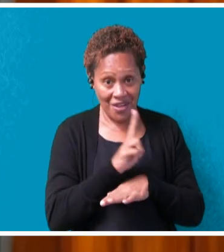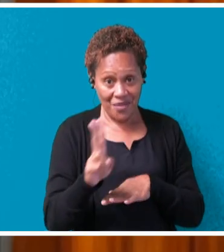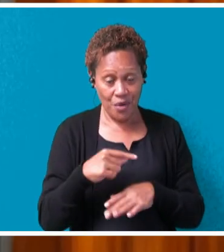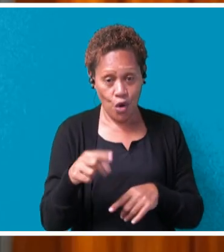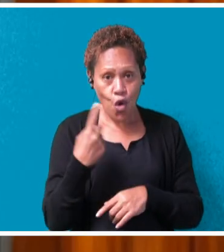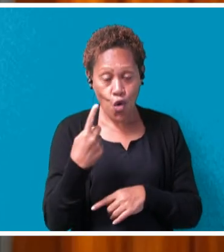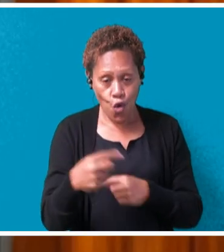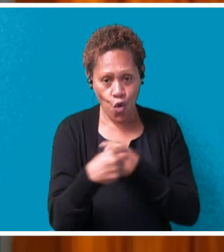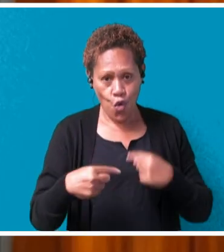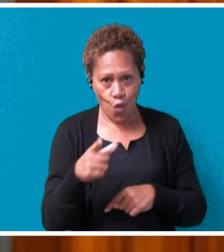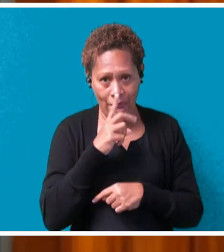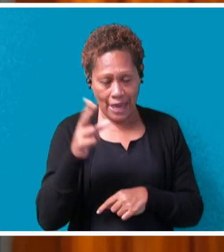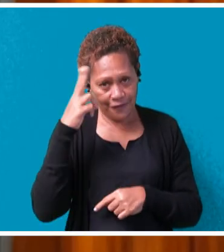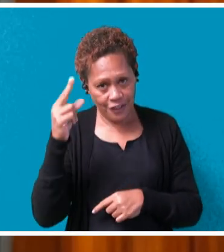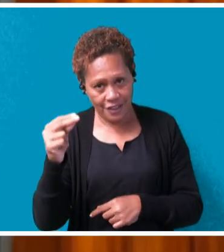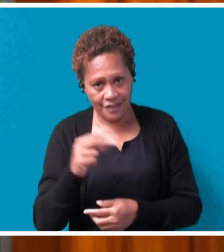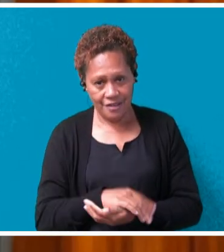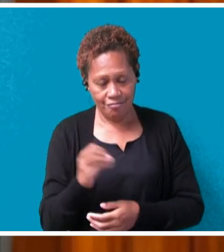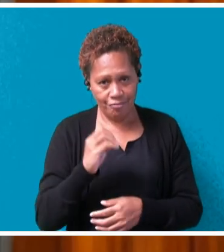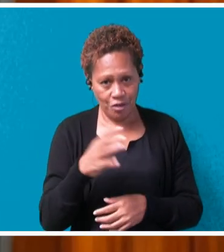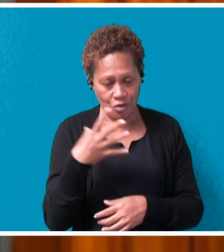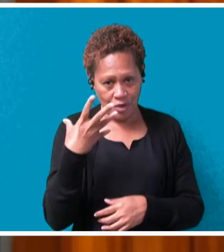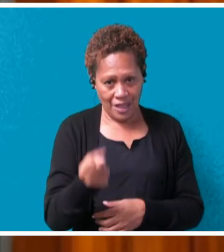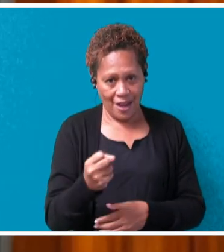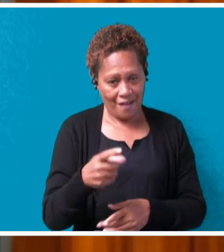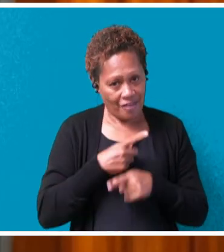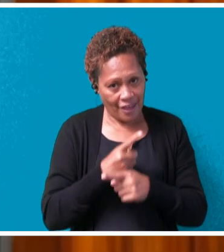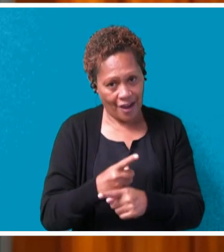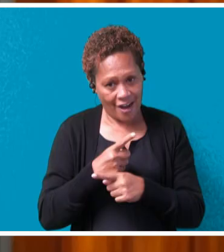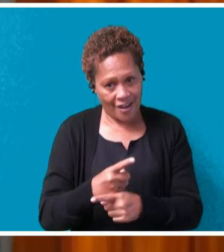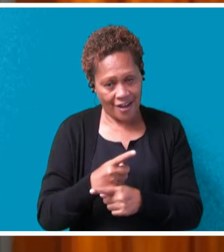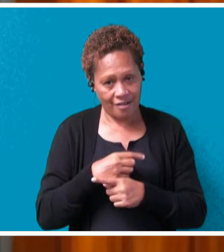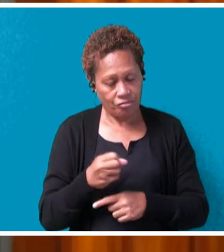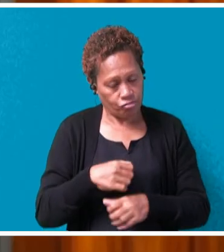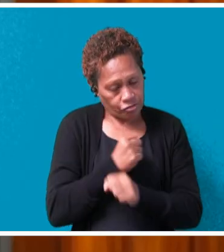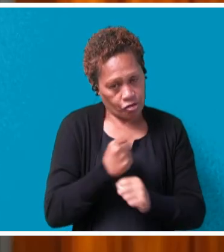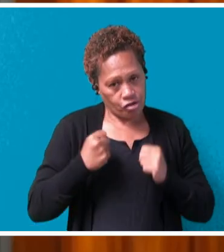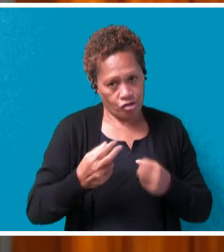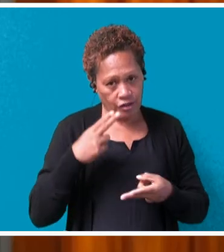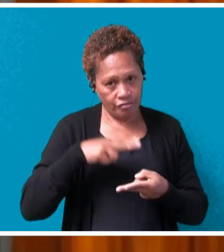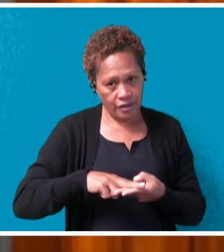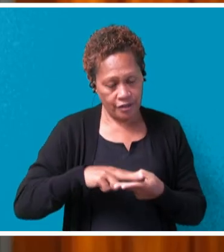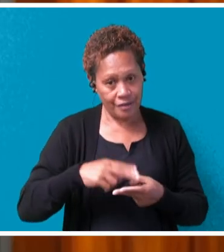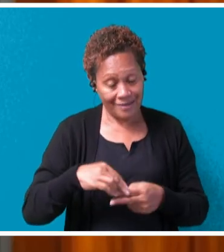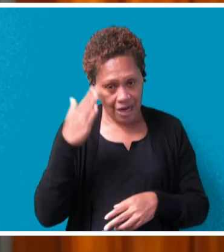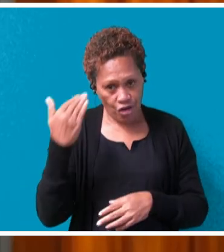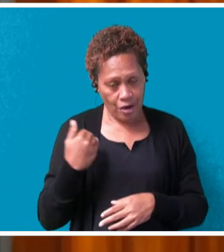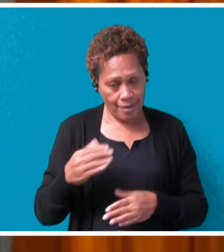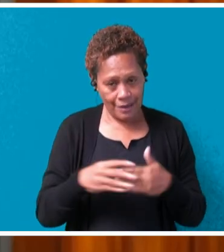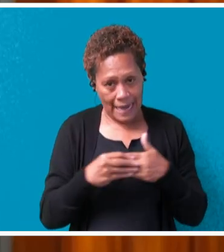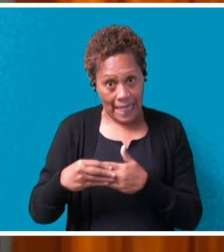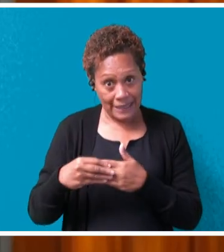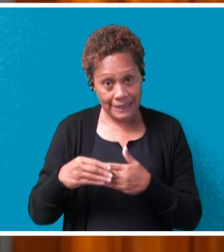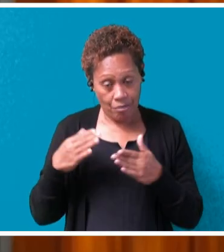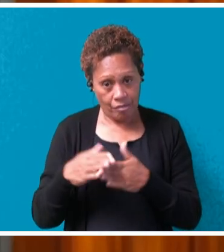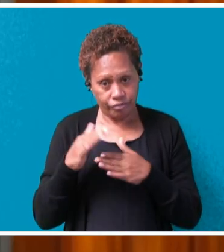are as Fijians. They guide our conduct, they strengthen our unity, and they remind us that leadership is, above